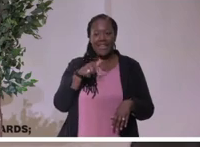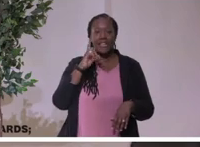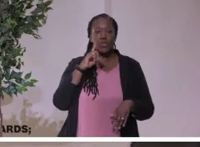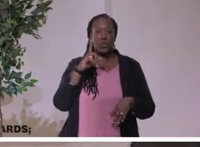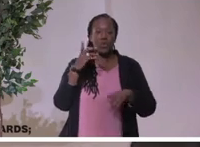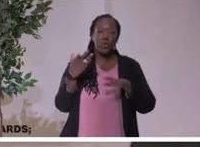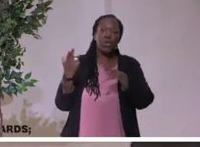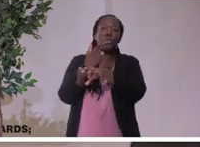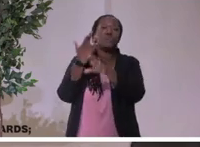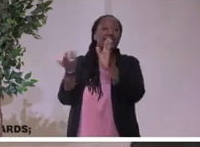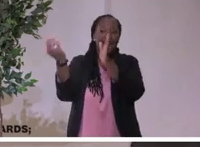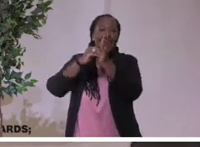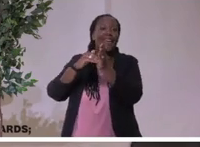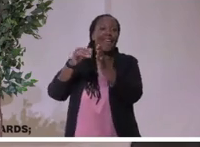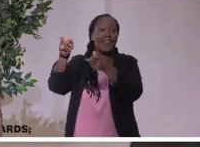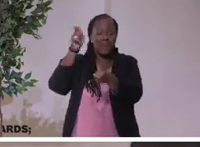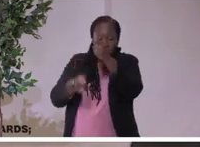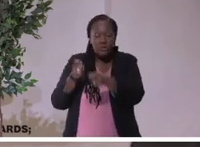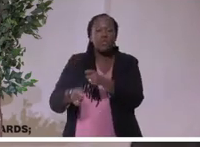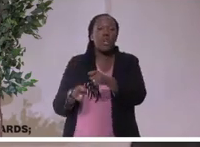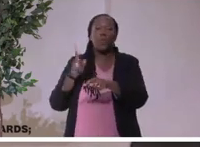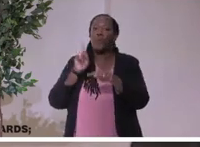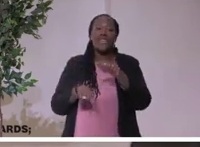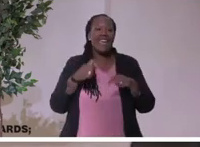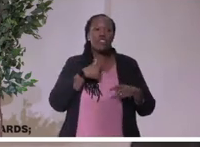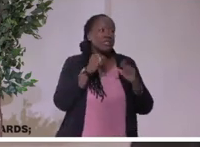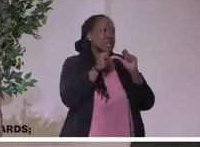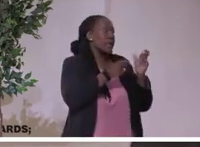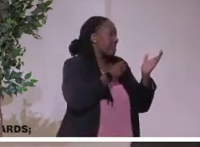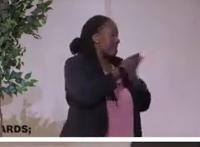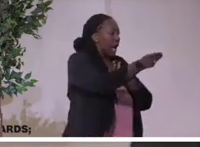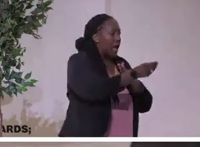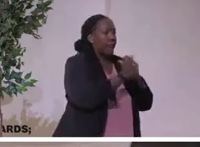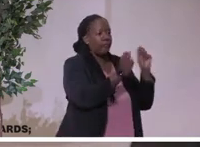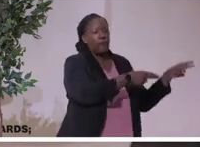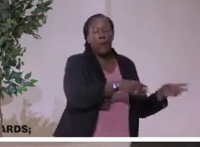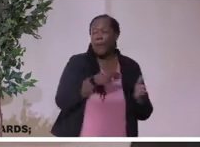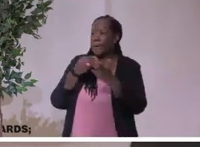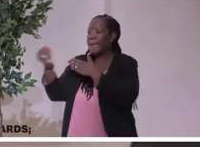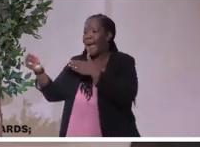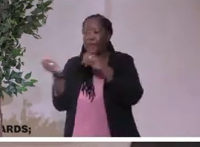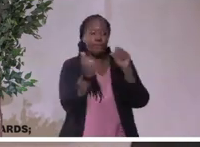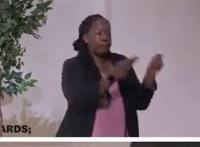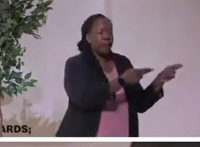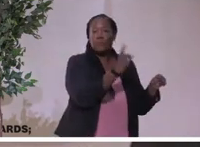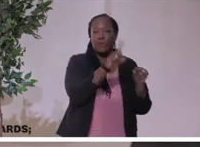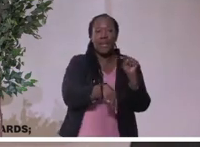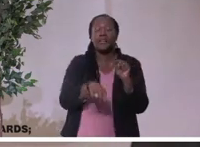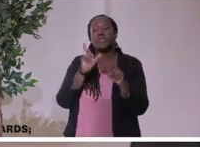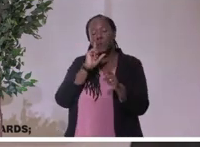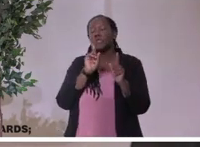reuse it and repurpose it, and we just can't keep buying and throwing away and buying and throwing away. So it's